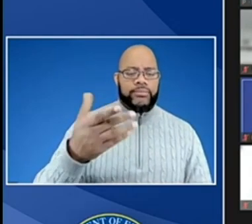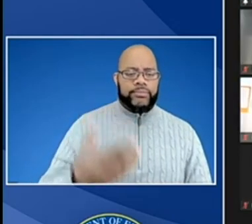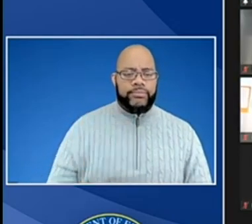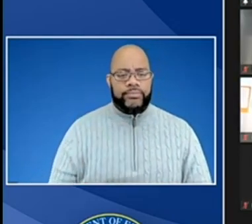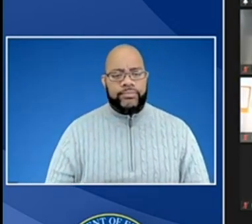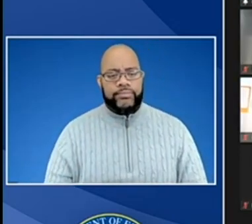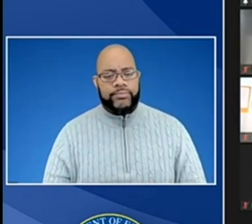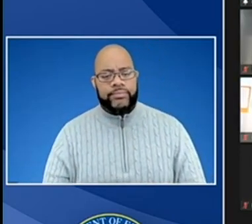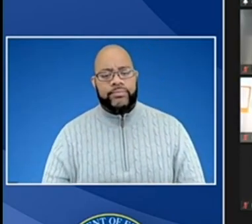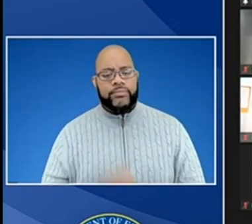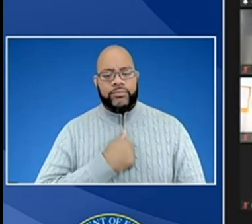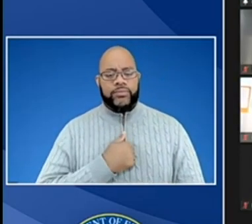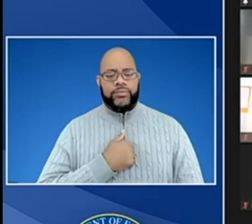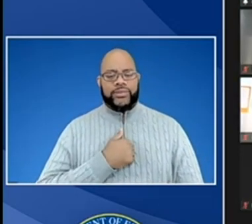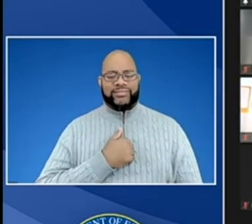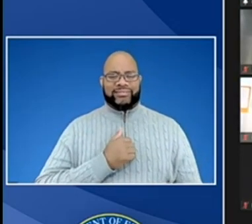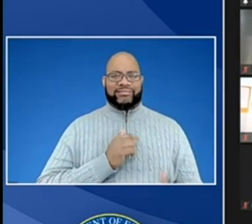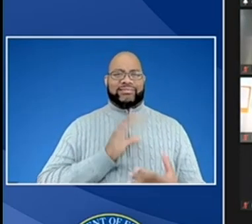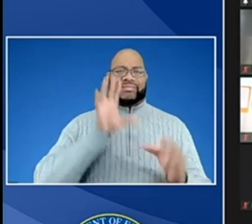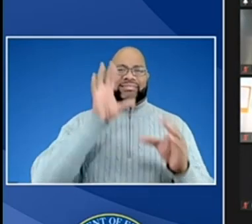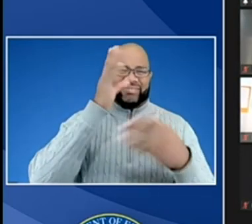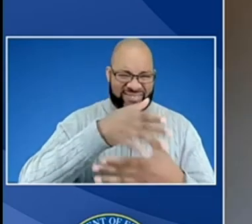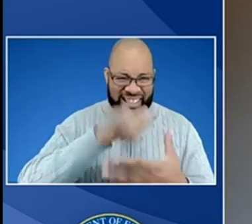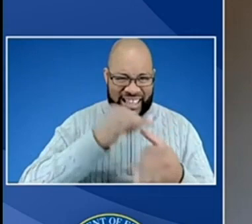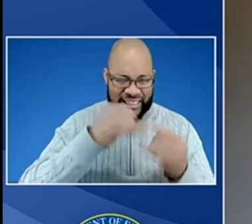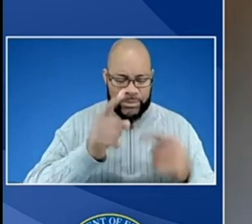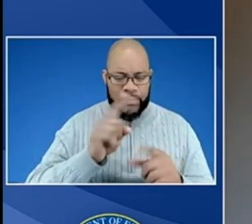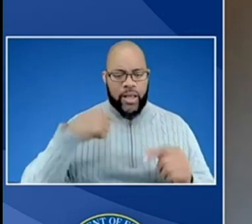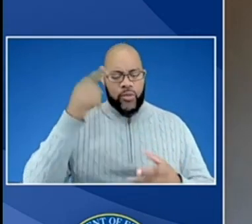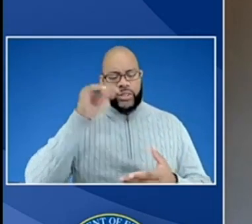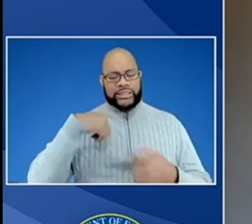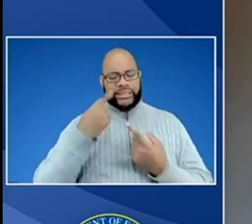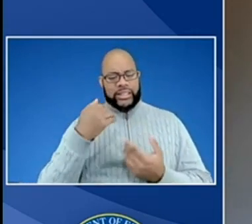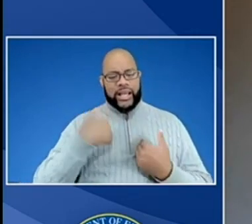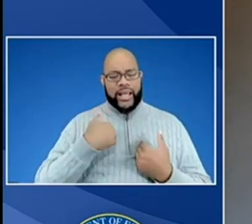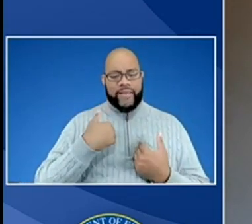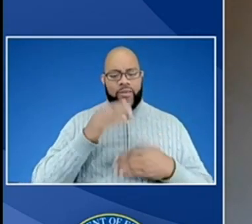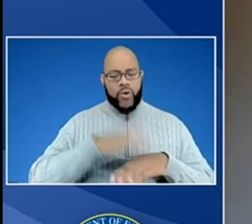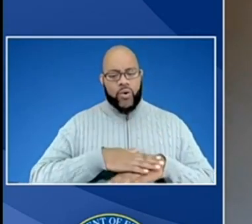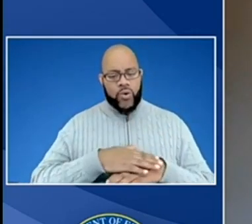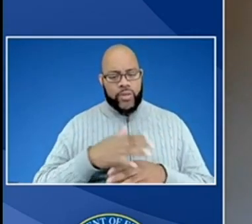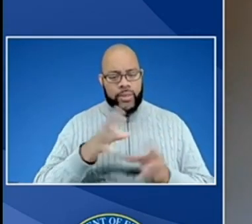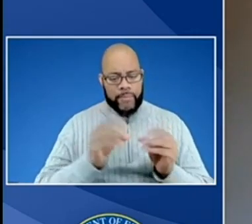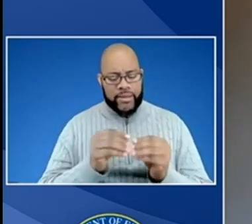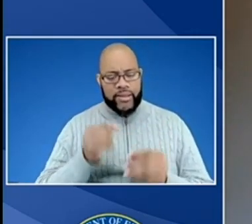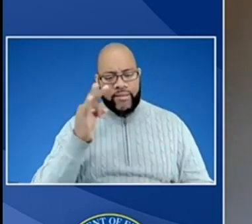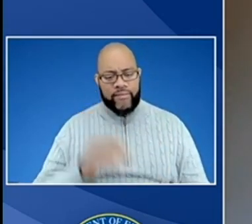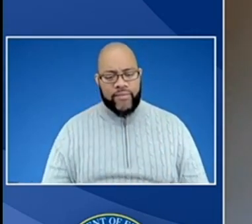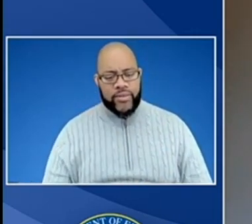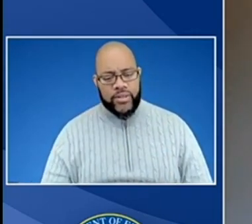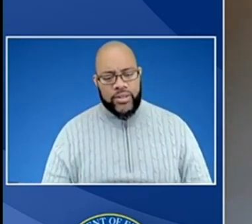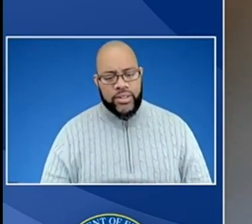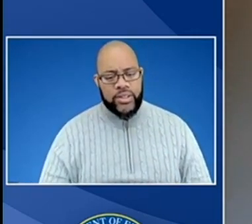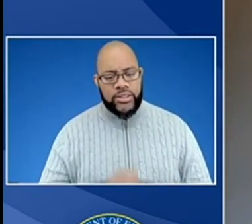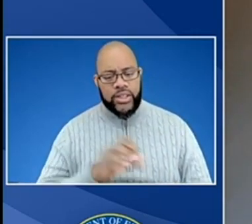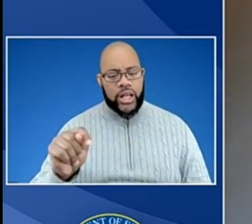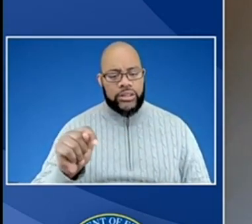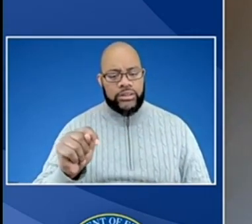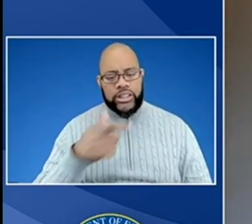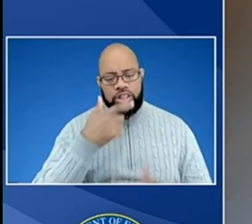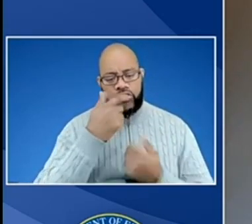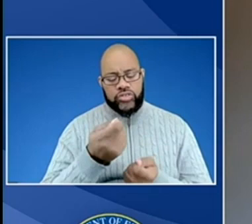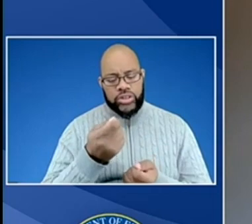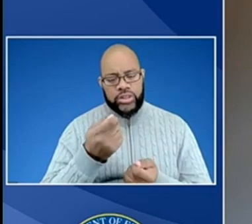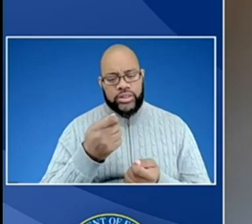Hi, sorry to get in there at the last minute, but I just thought since we have him on the call, if Scott would be at all interested